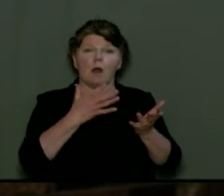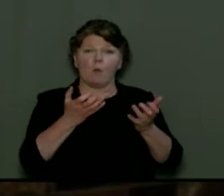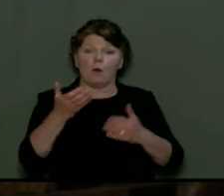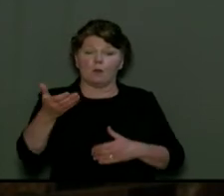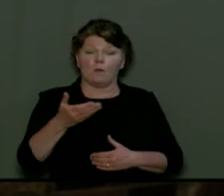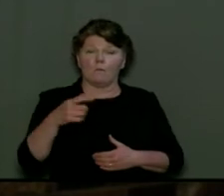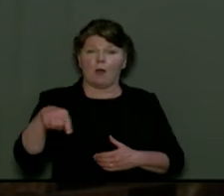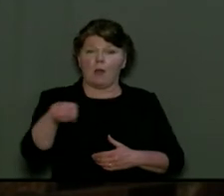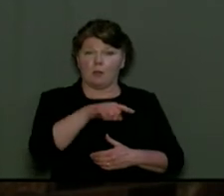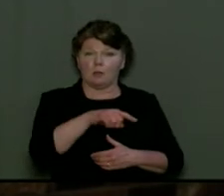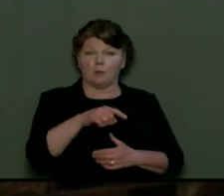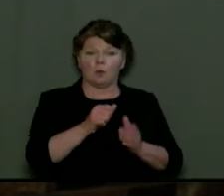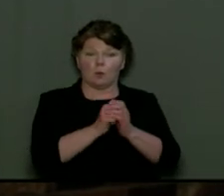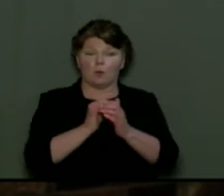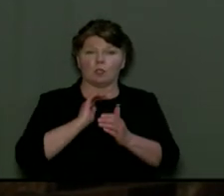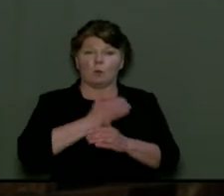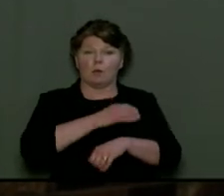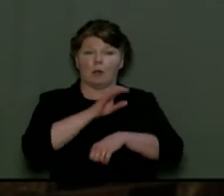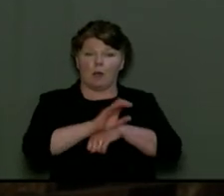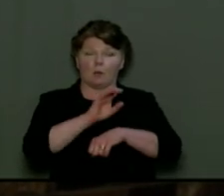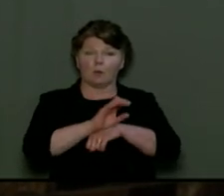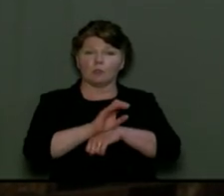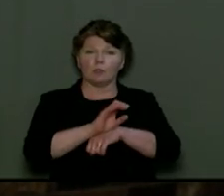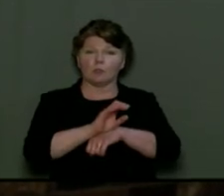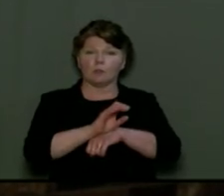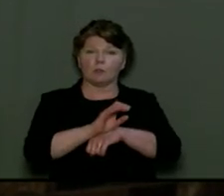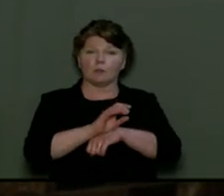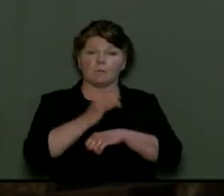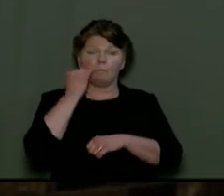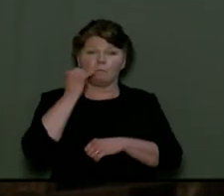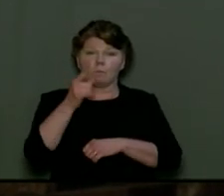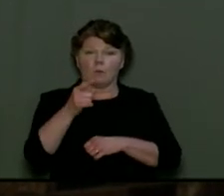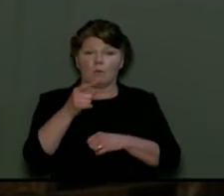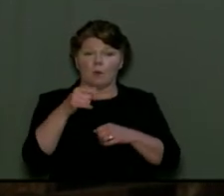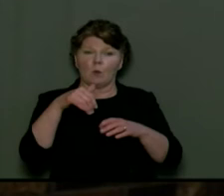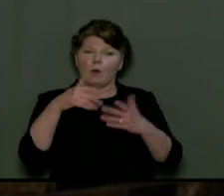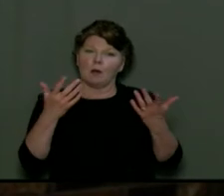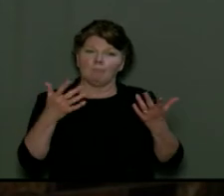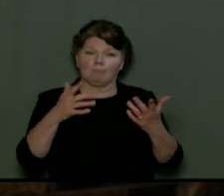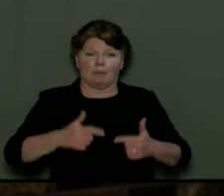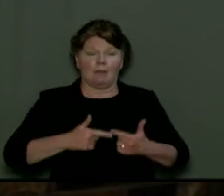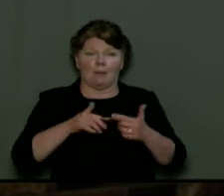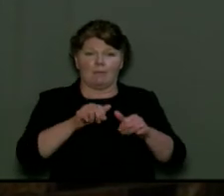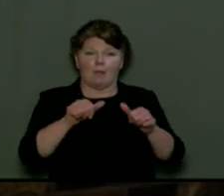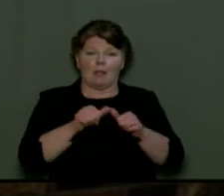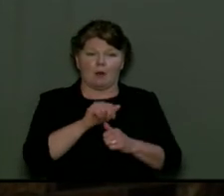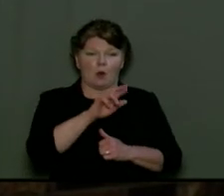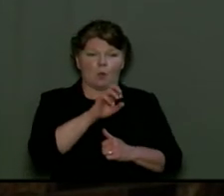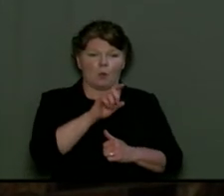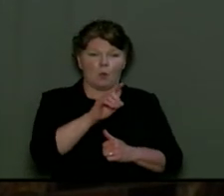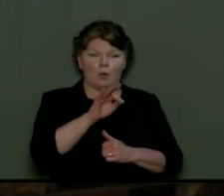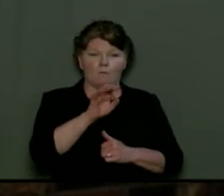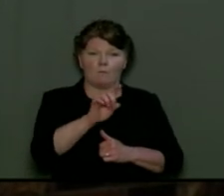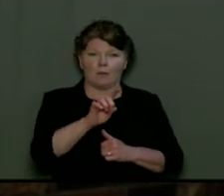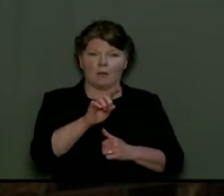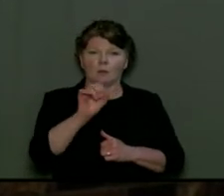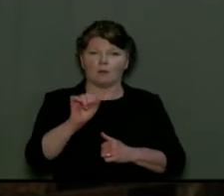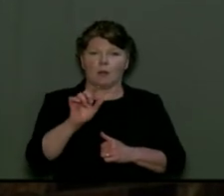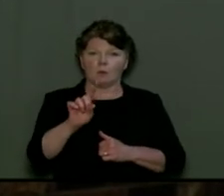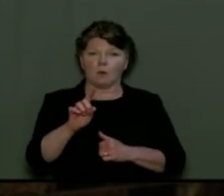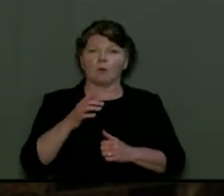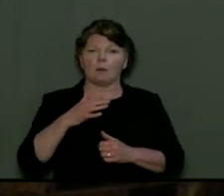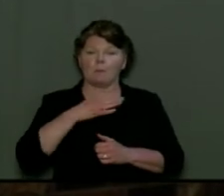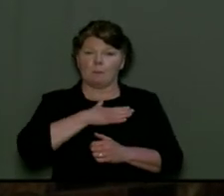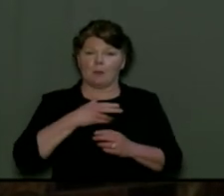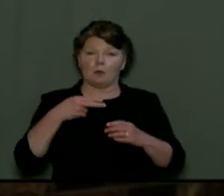I would like to invite you to worship with our congregation. If you are in Redfield, South Dakota, please join us